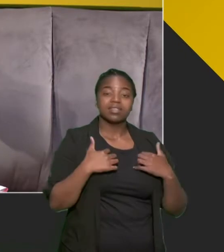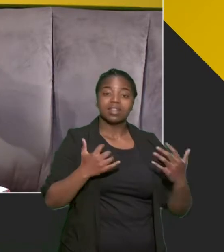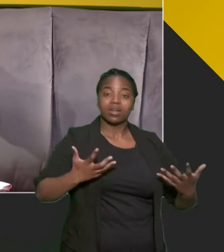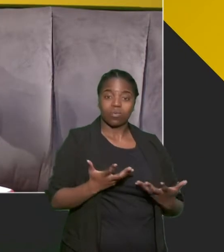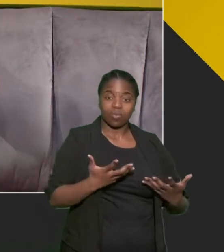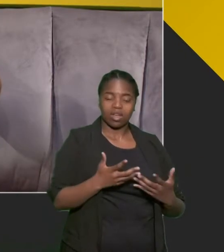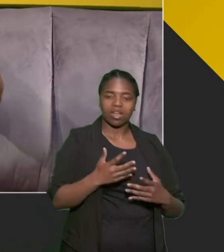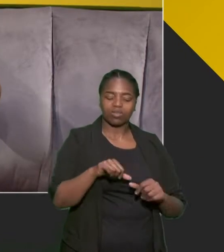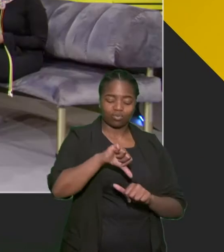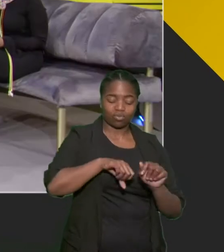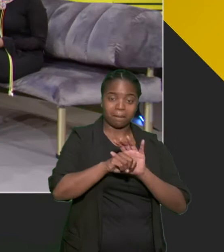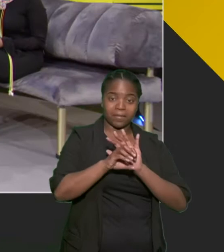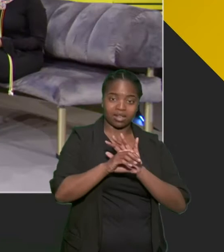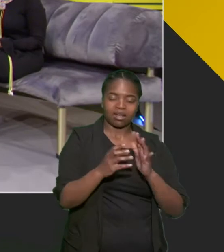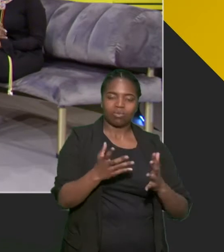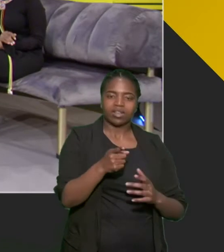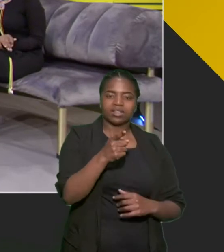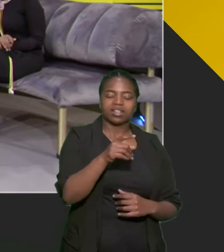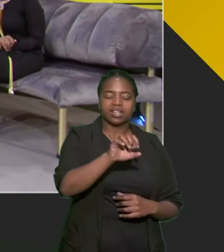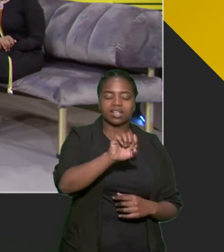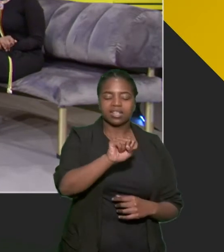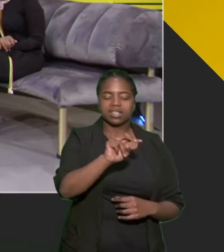Quickly on social media, we